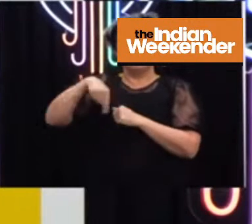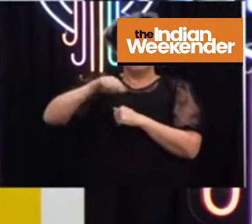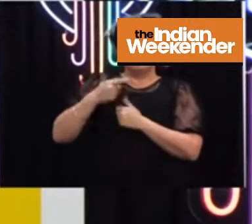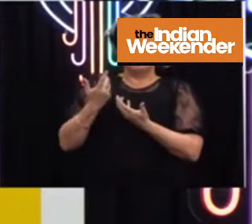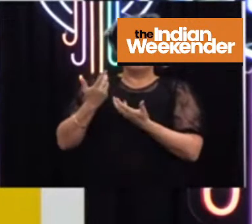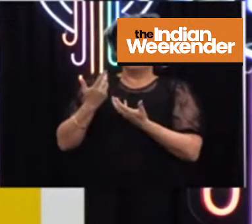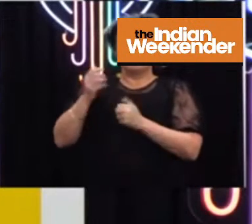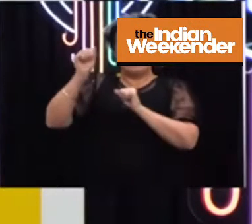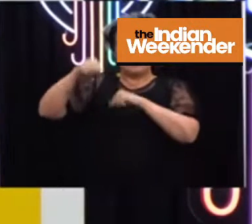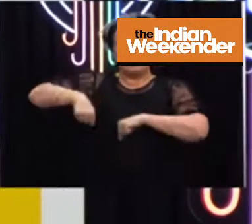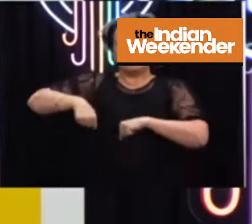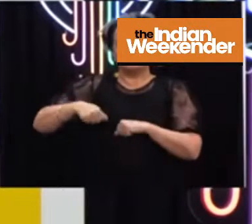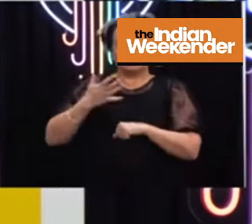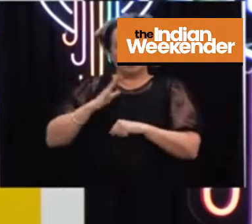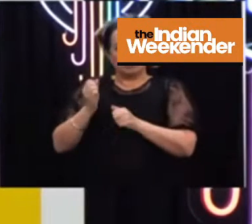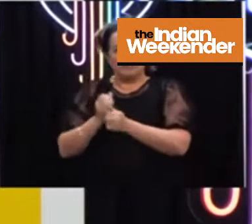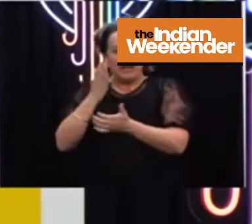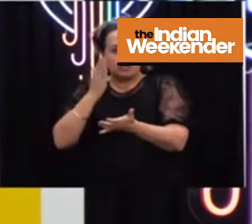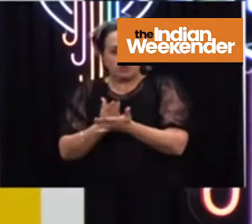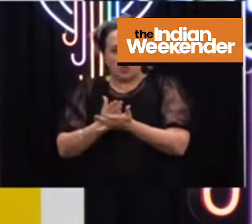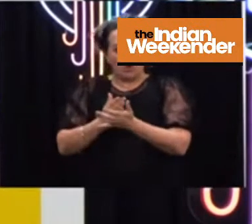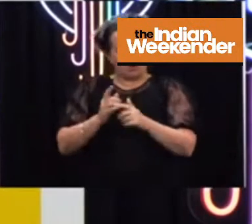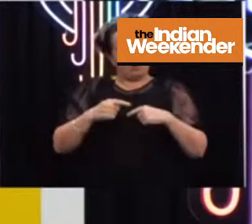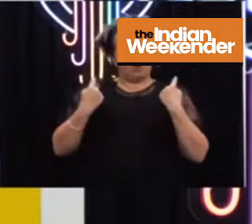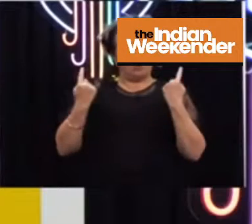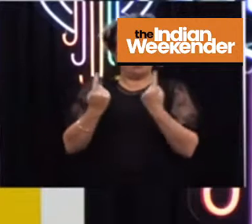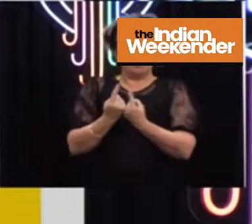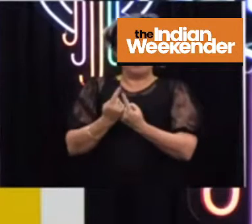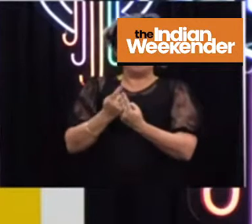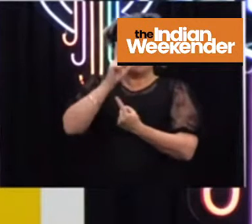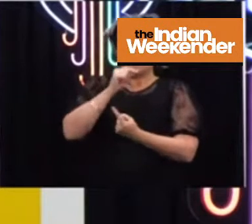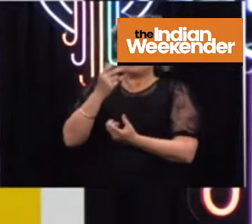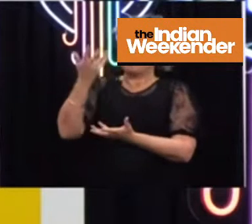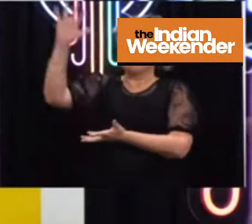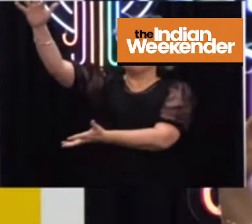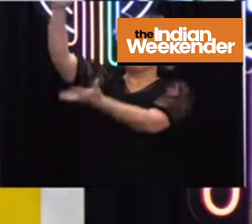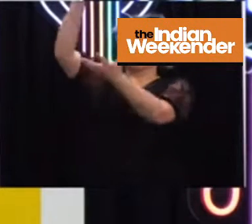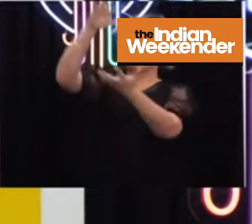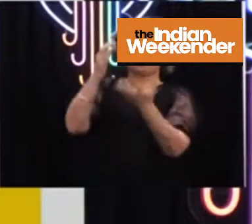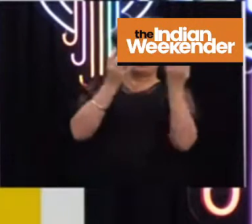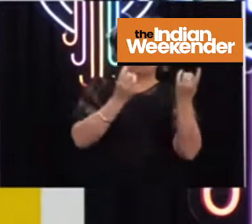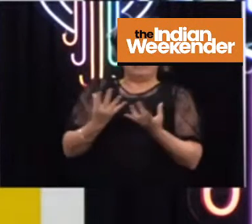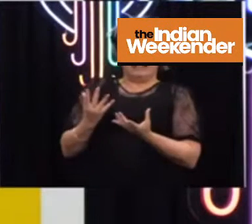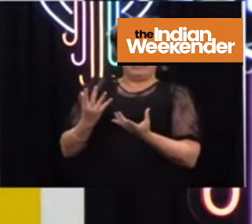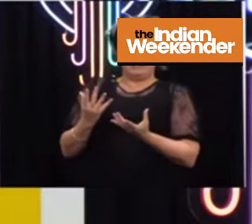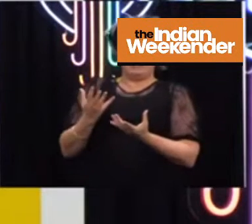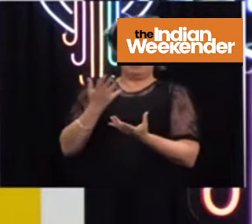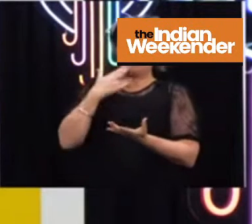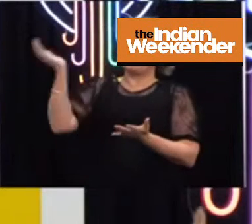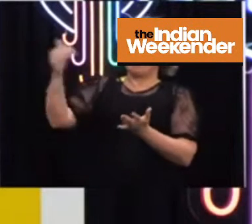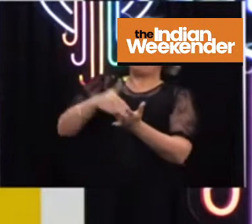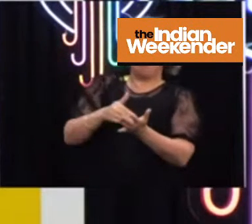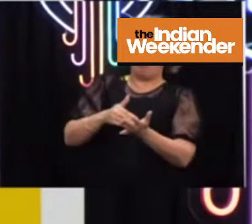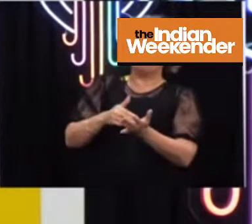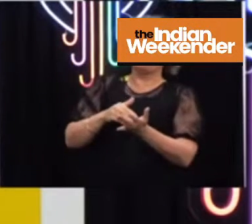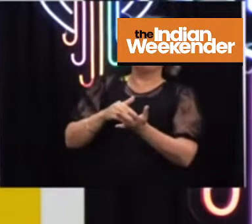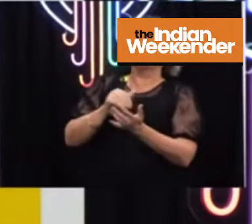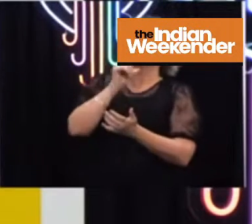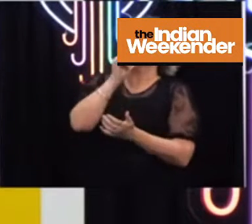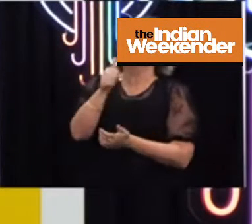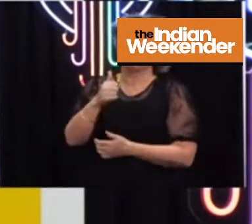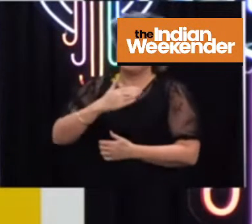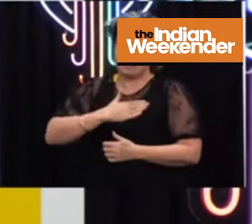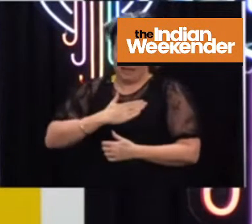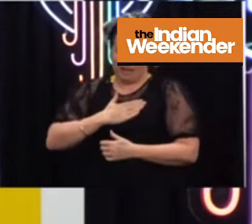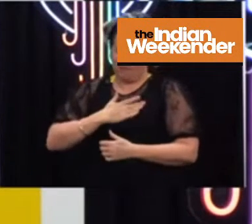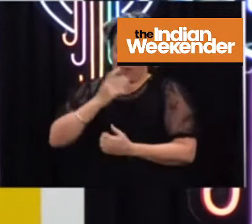simply so we could make sure we were in line to receive doses if they then proved to be safe. And so we entered in